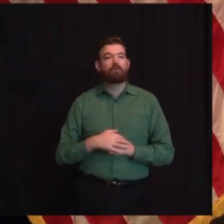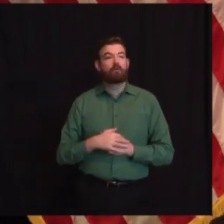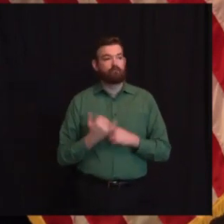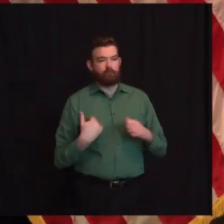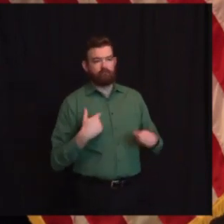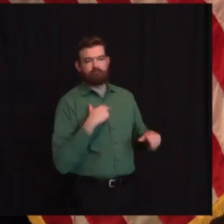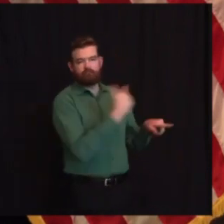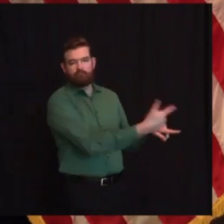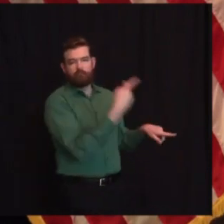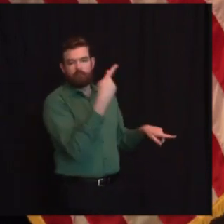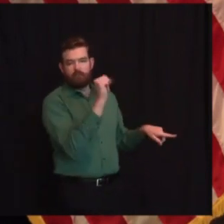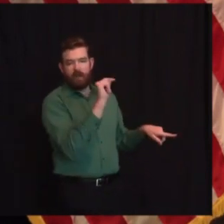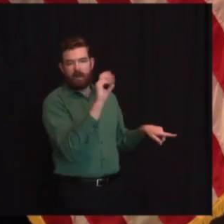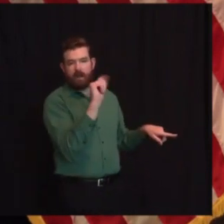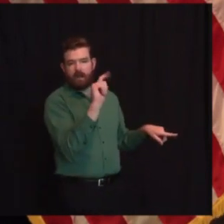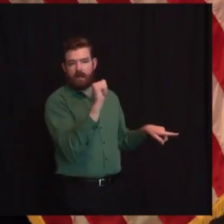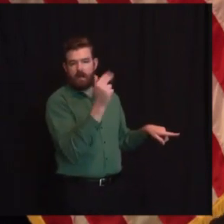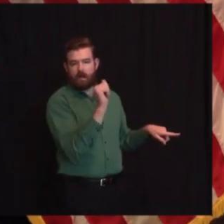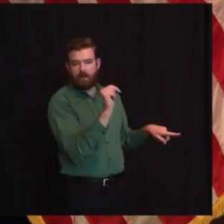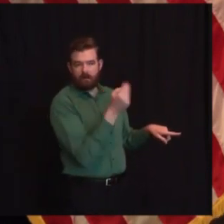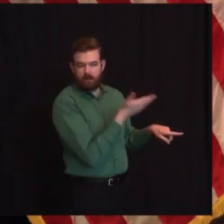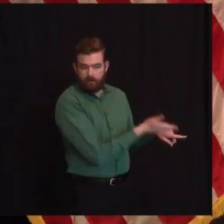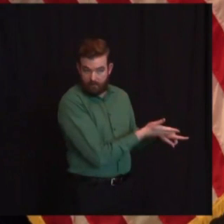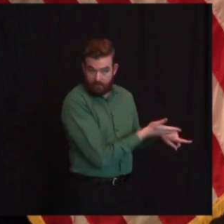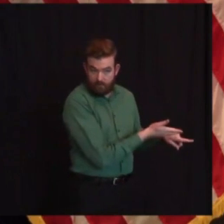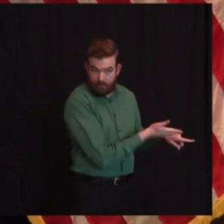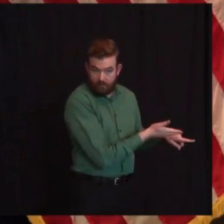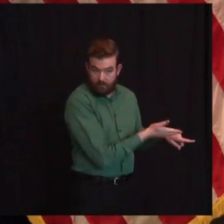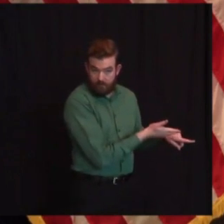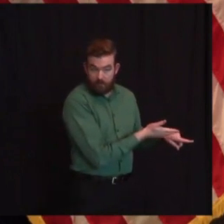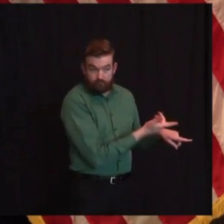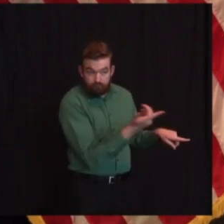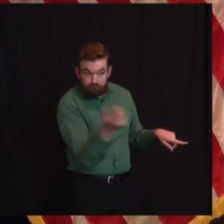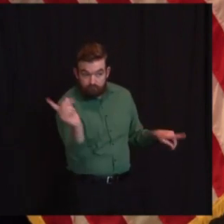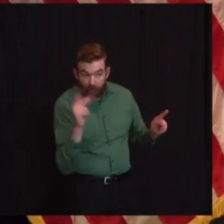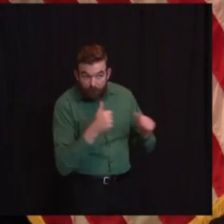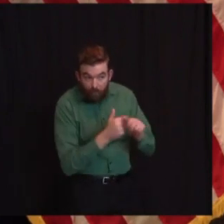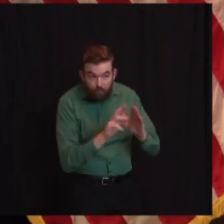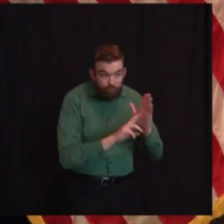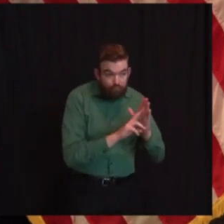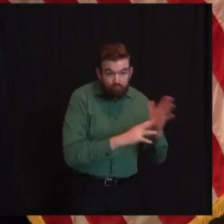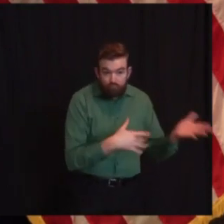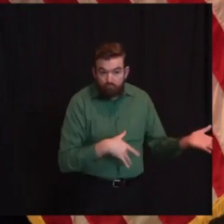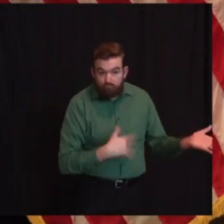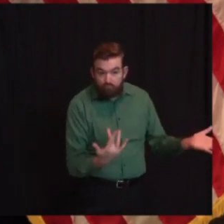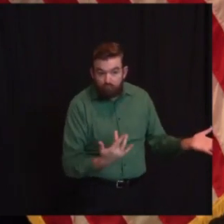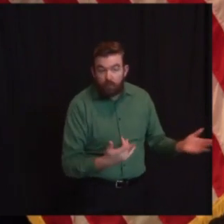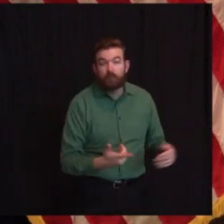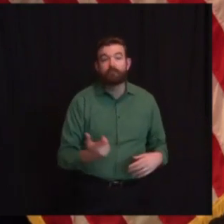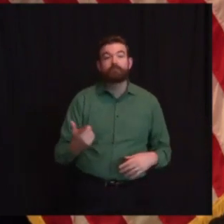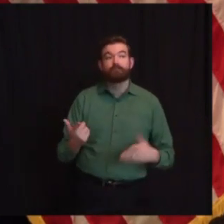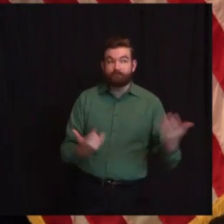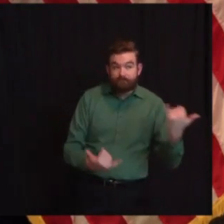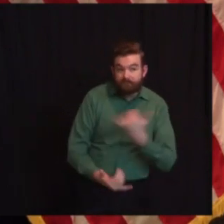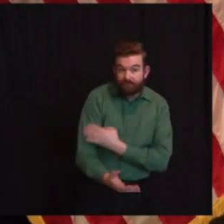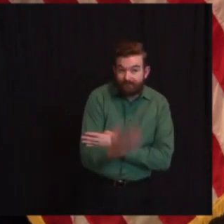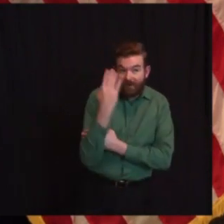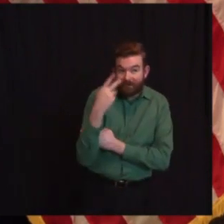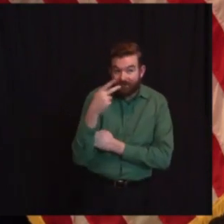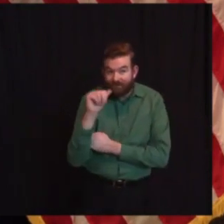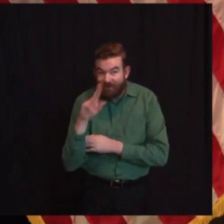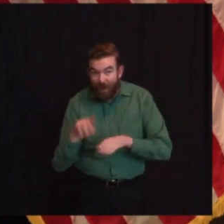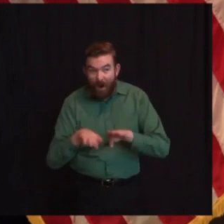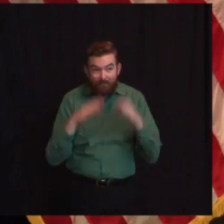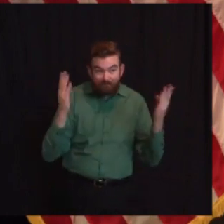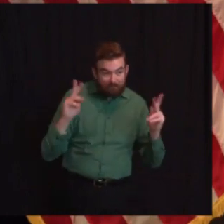on compliance. Again, I think Pat will be the first to say anything so far this morning or up through now is anecdotal, but